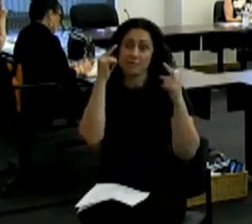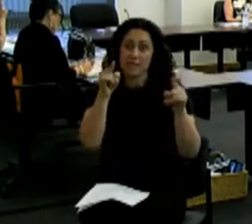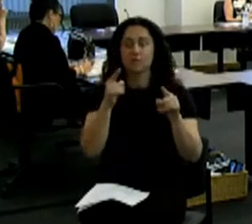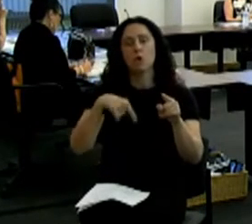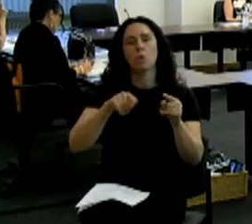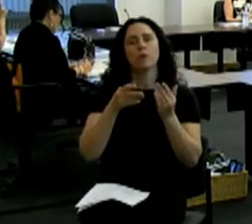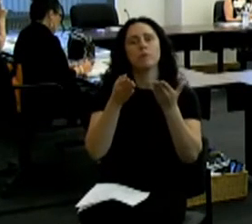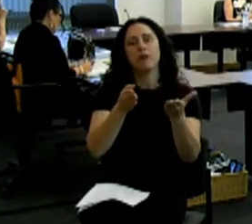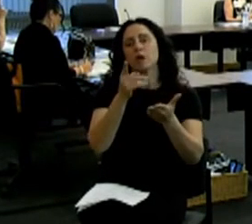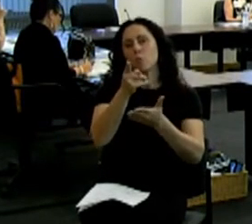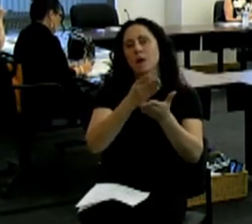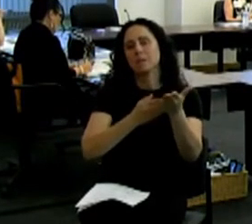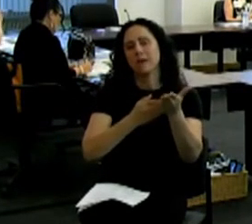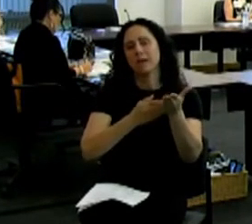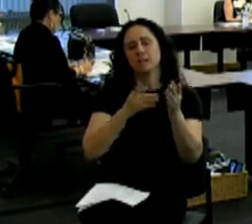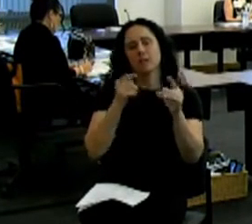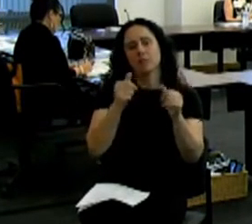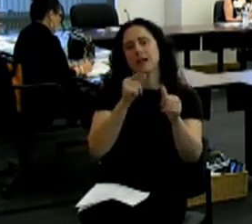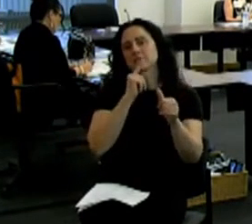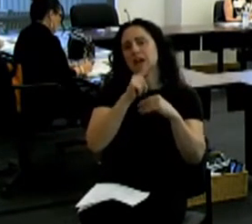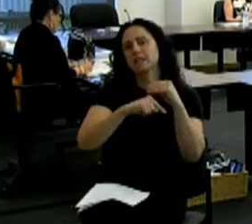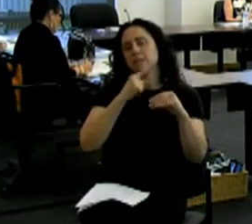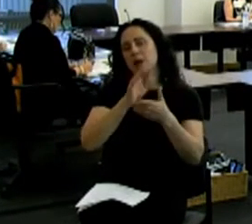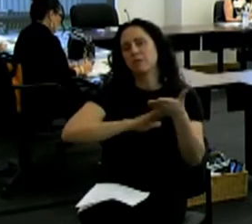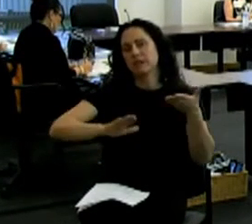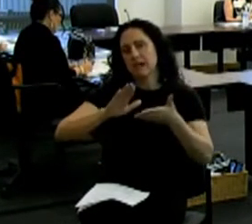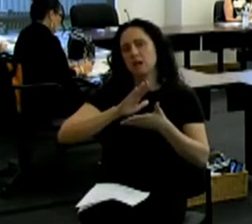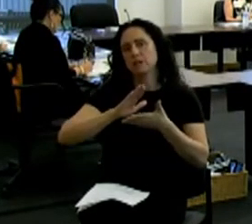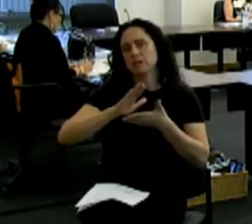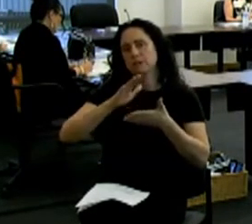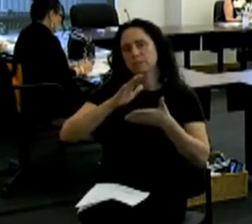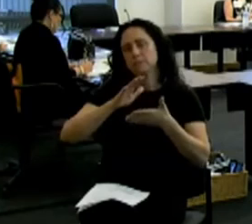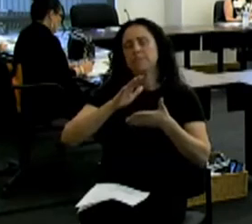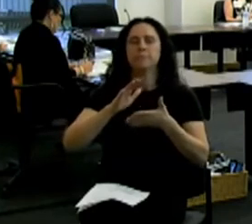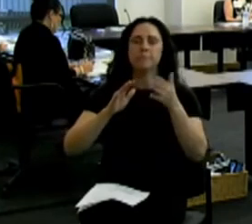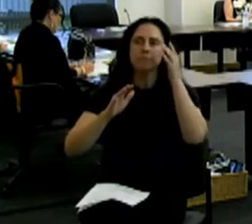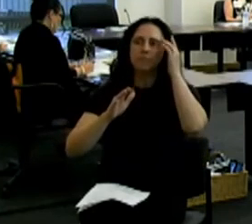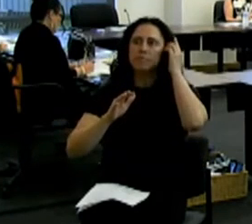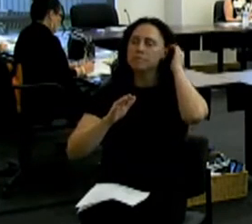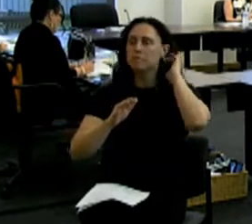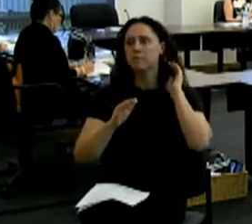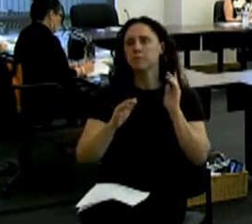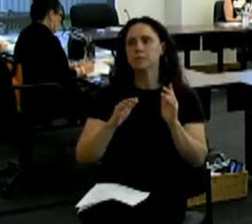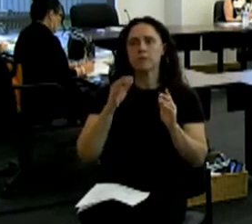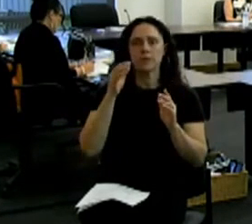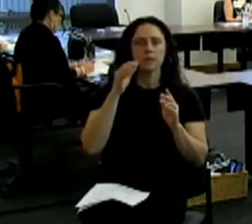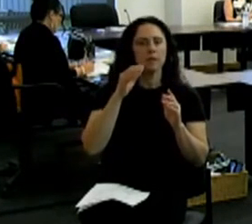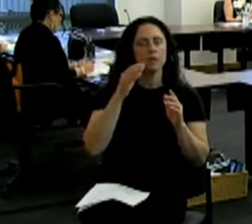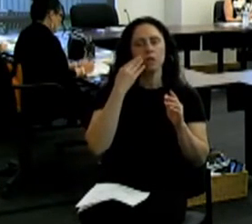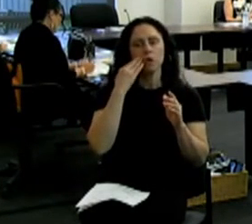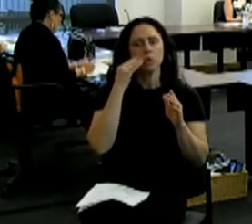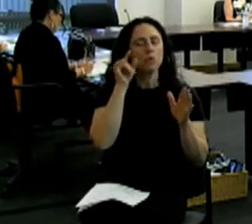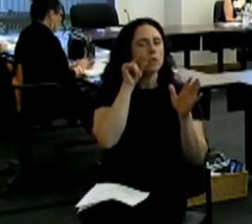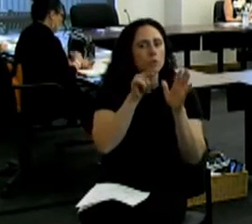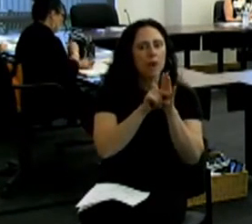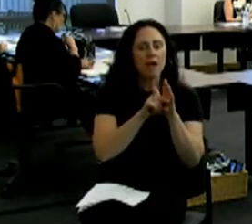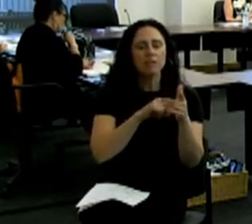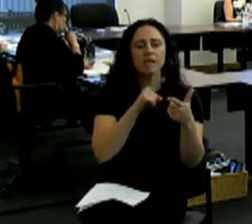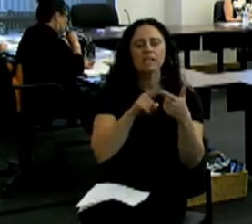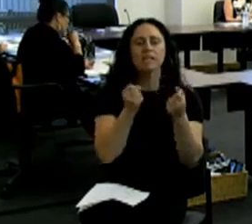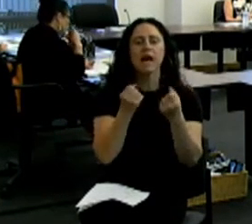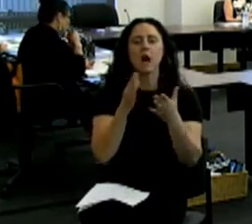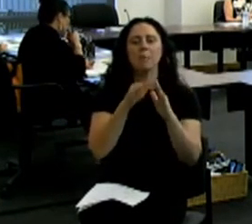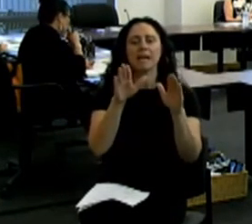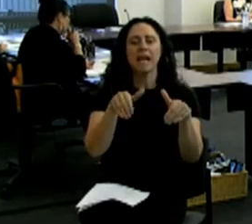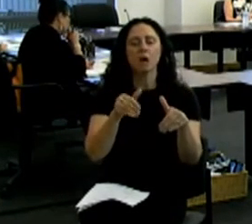provided just sort of a one-pager fast facts about the college, what our demographics are, how many households